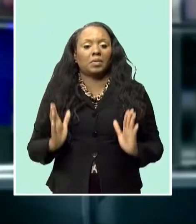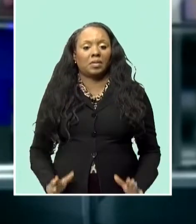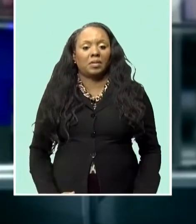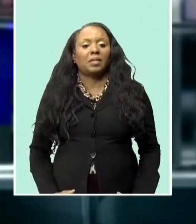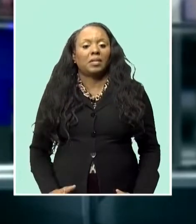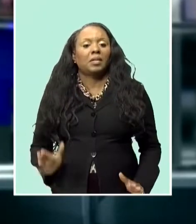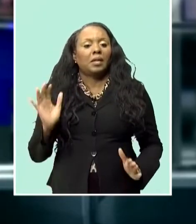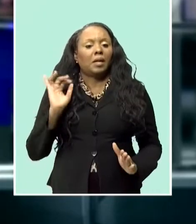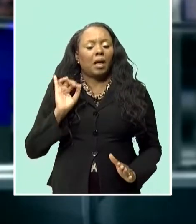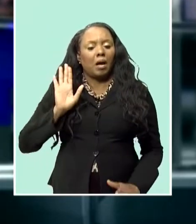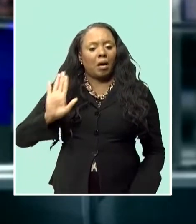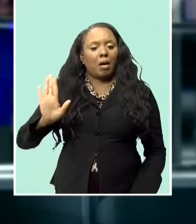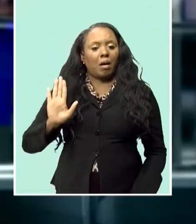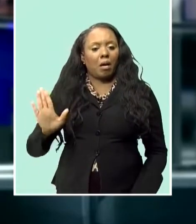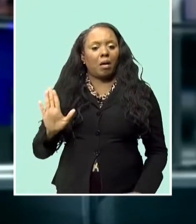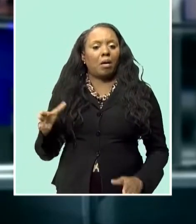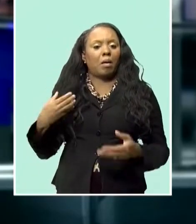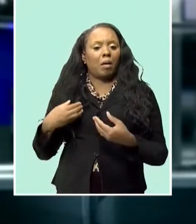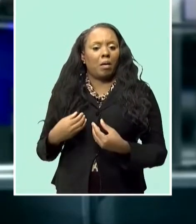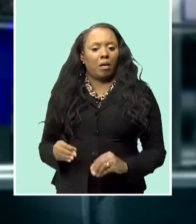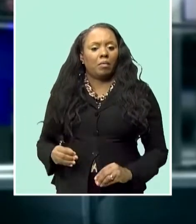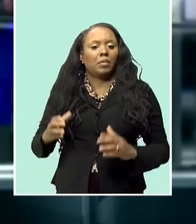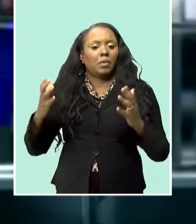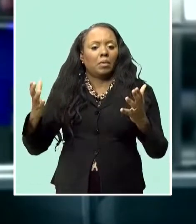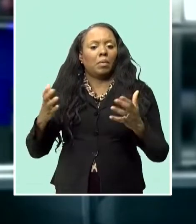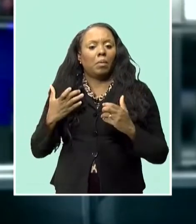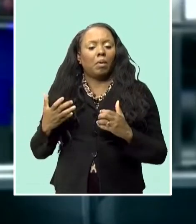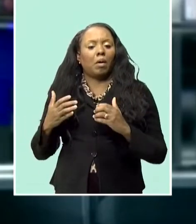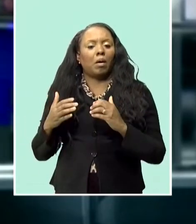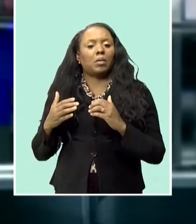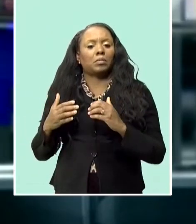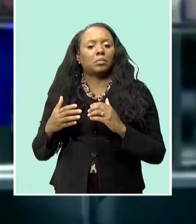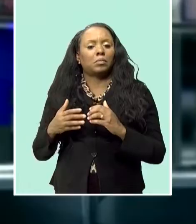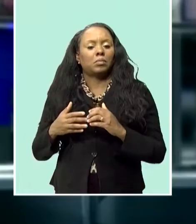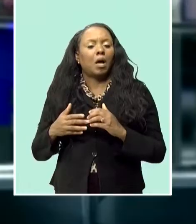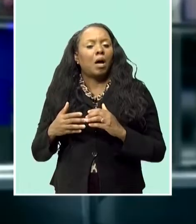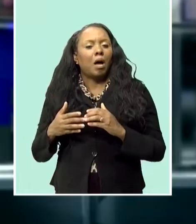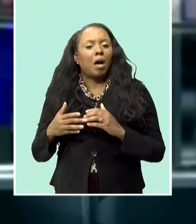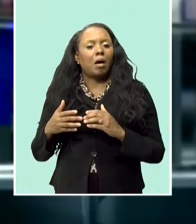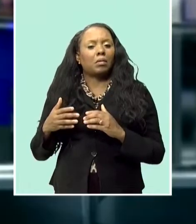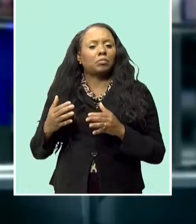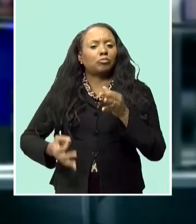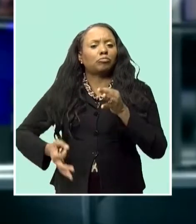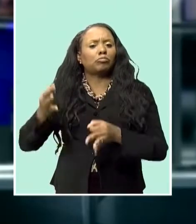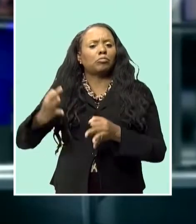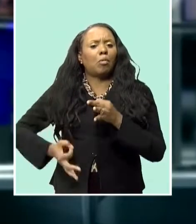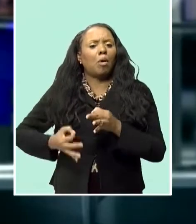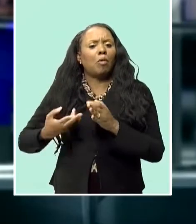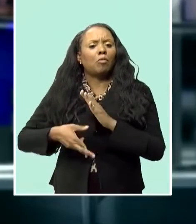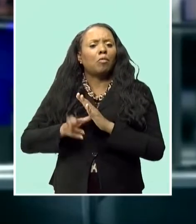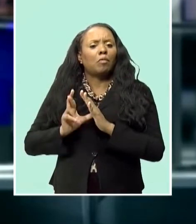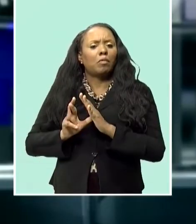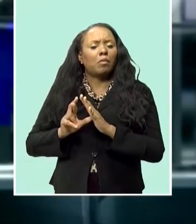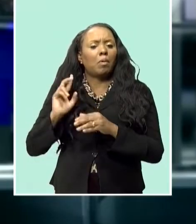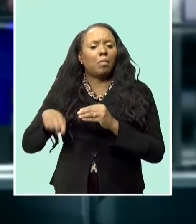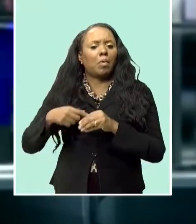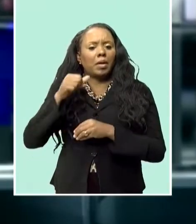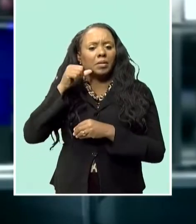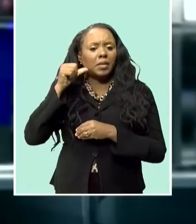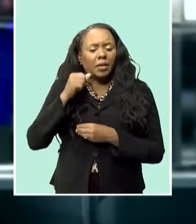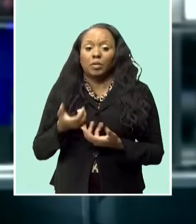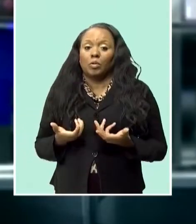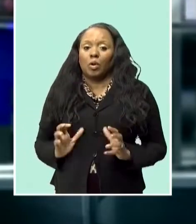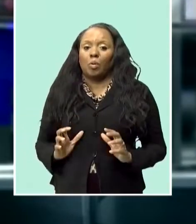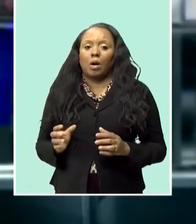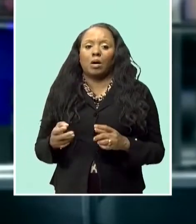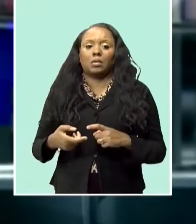by Dr. Donnelly Carrington, that her office is seeking judicial review of yesterday's decision not to adjourn the proceedings for 2 months.